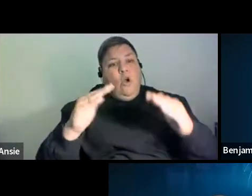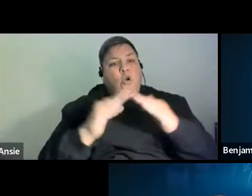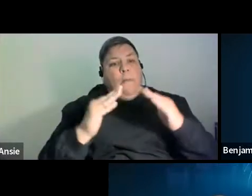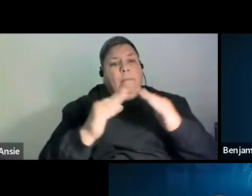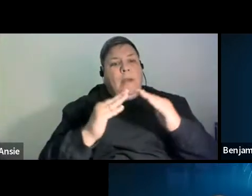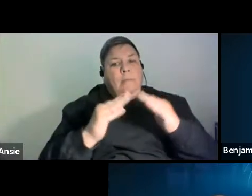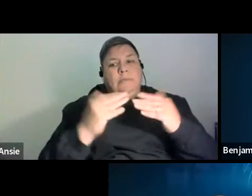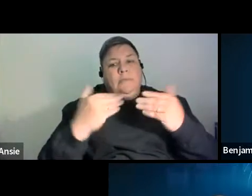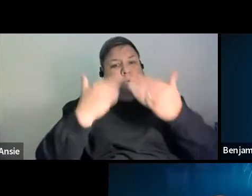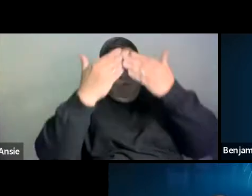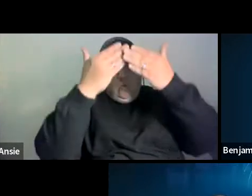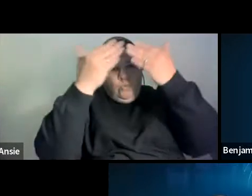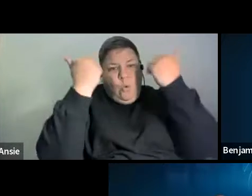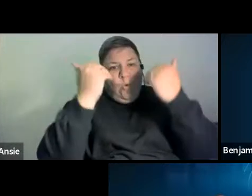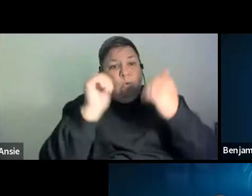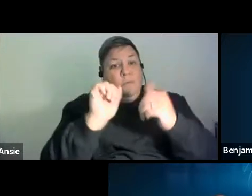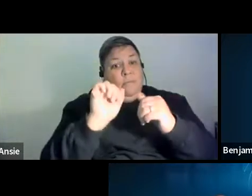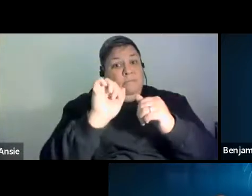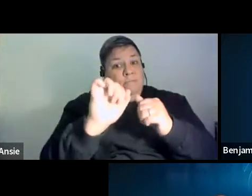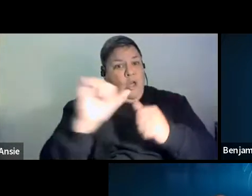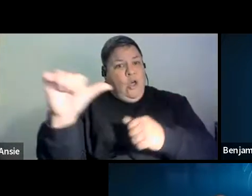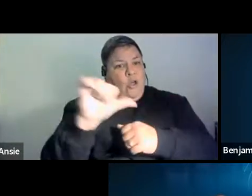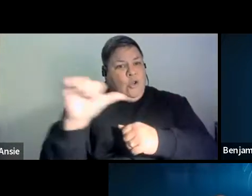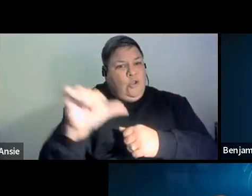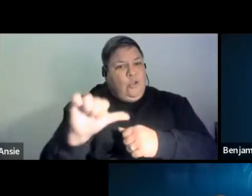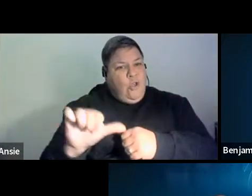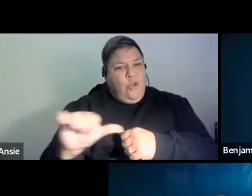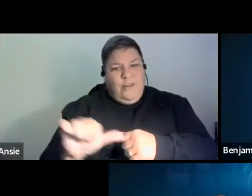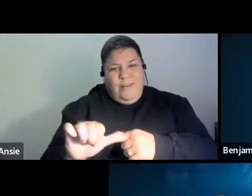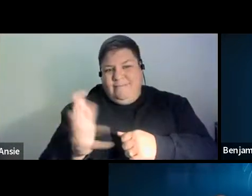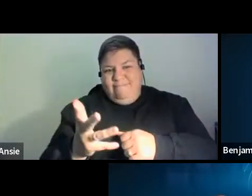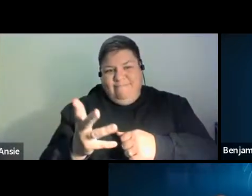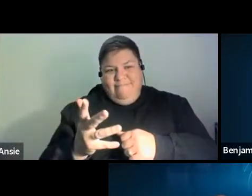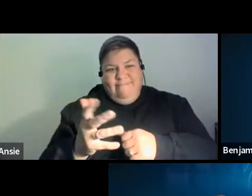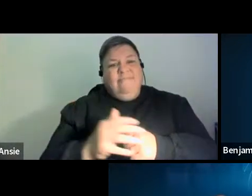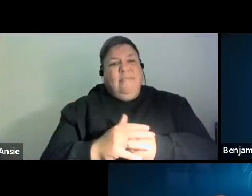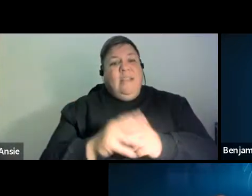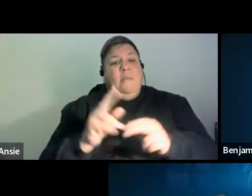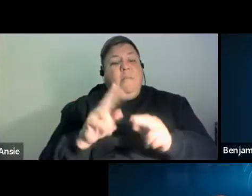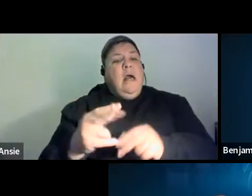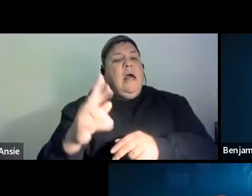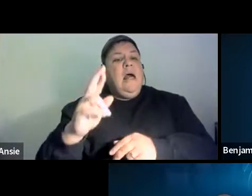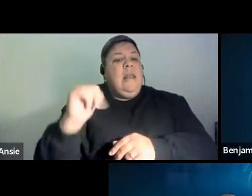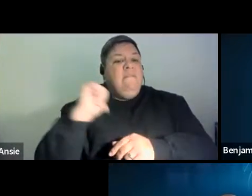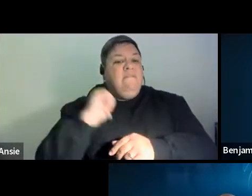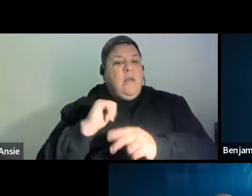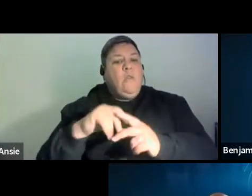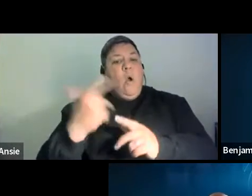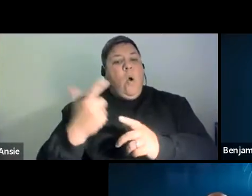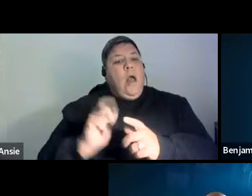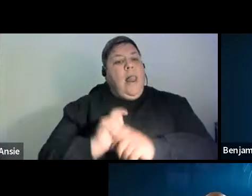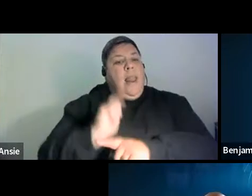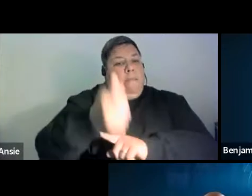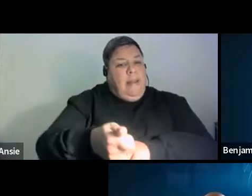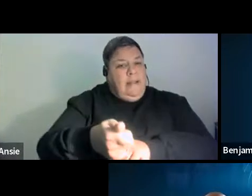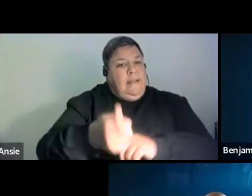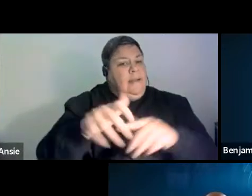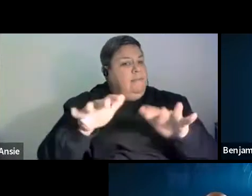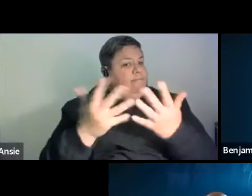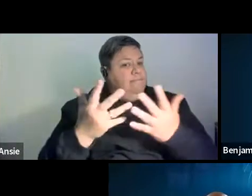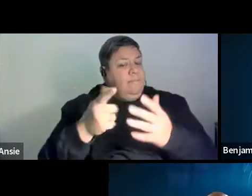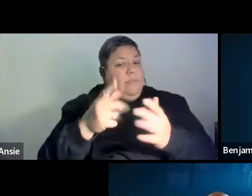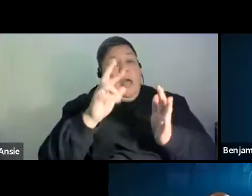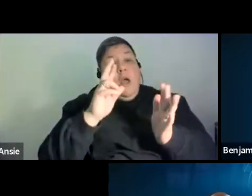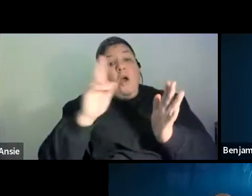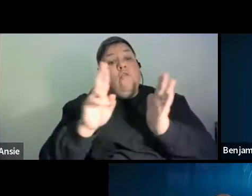the outcome of that outstanding returns. So it might be refunds or it might be a liability. So those returns needs to be